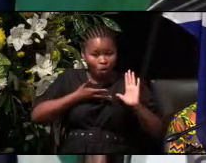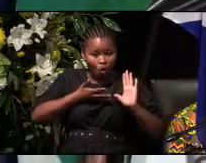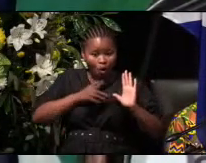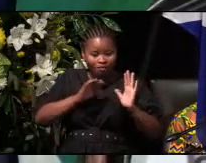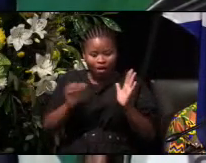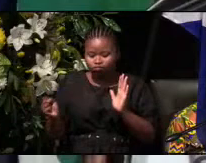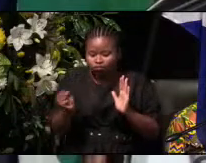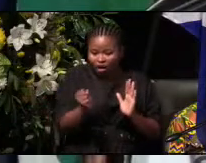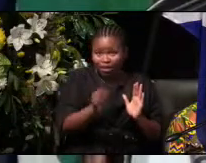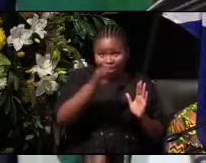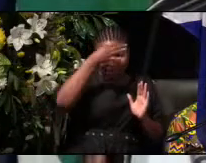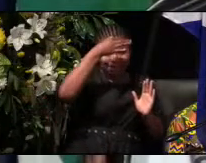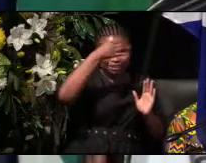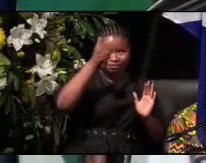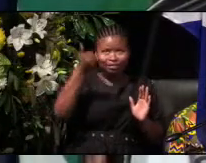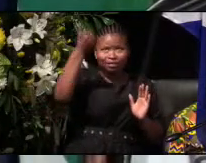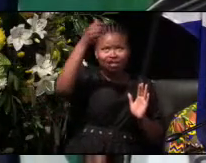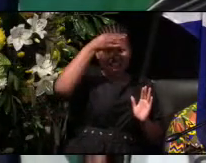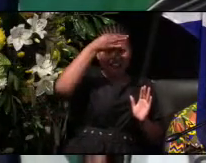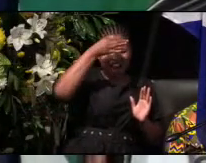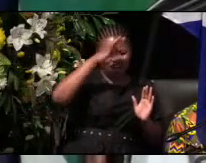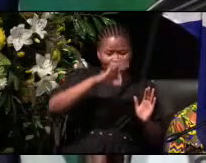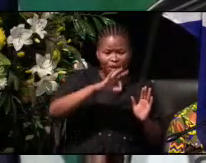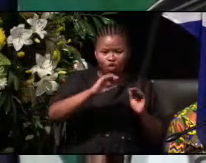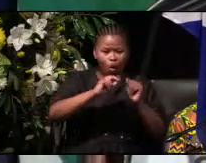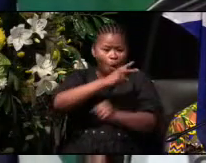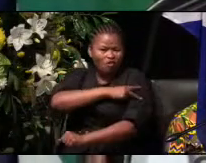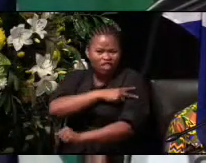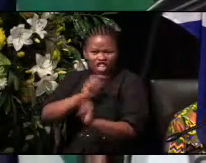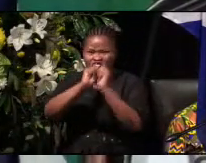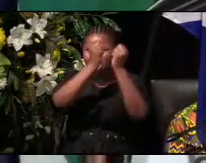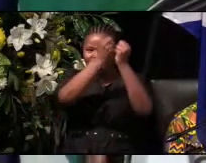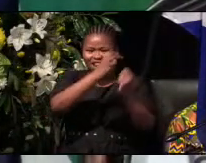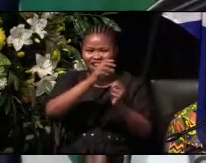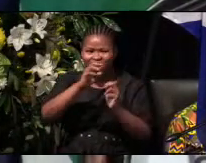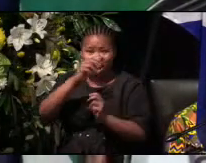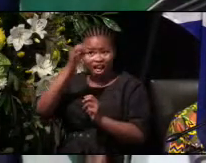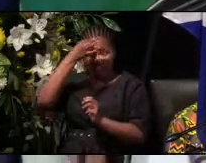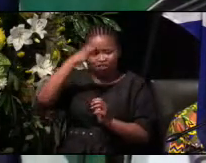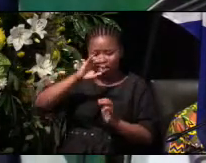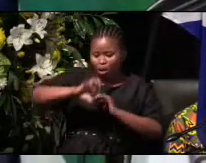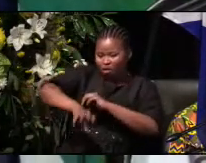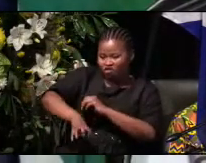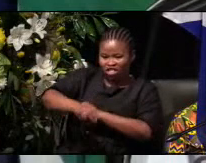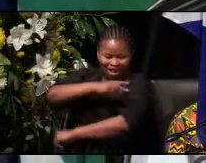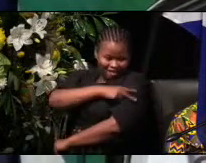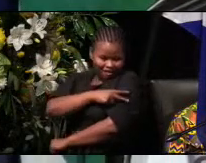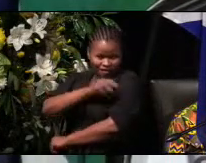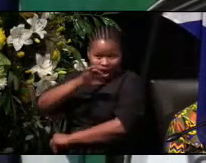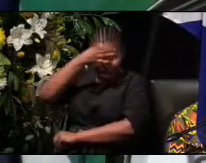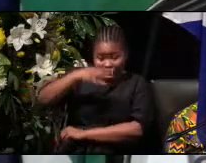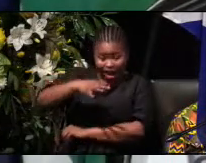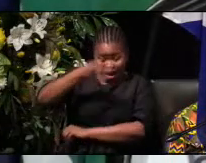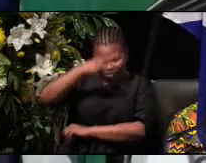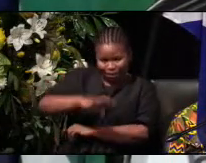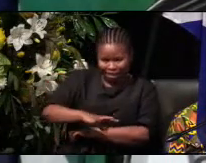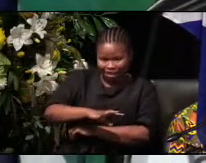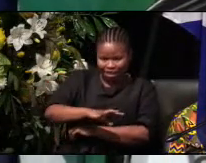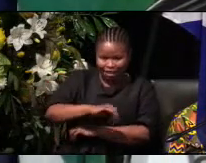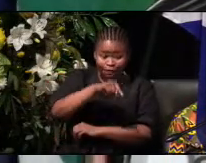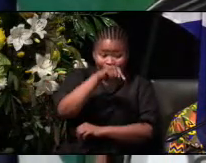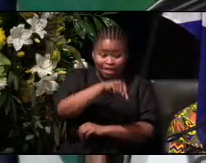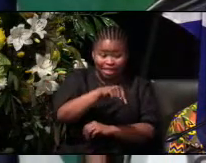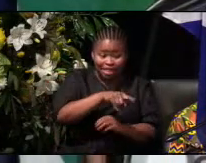of appointing senior government officials in national government and in provincial government animal